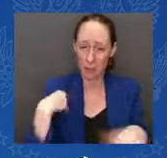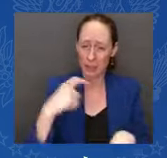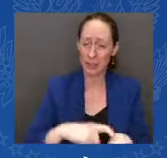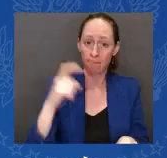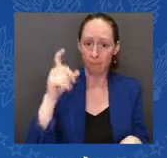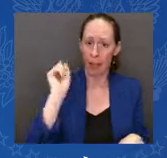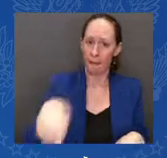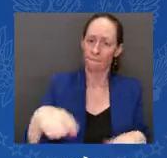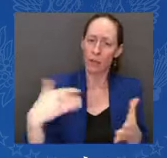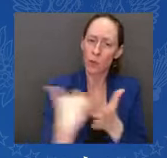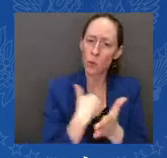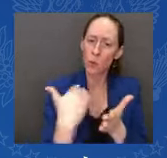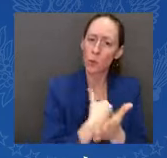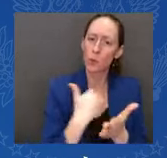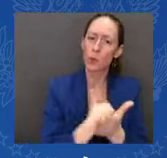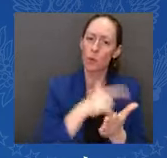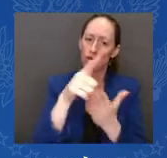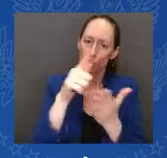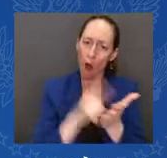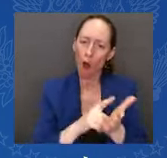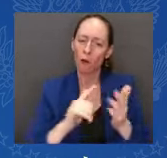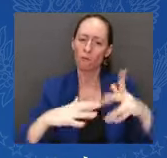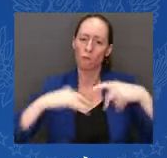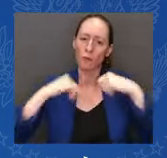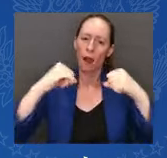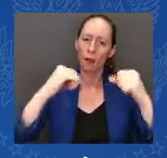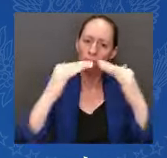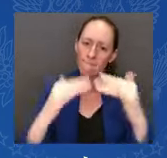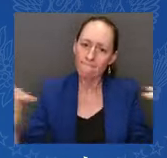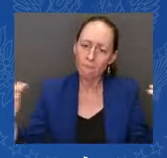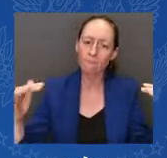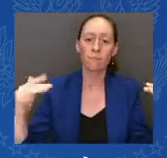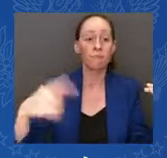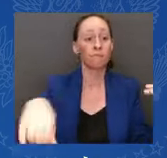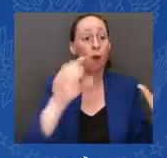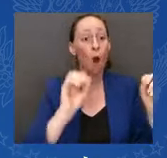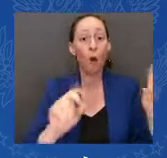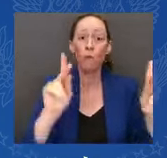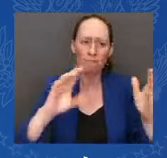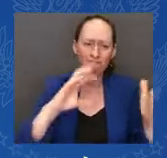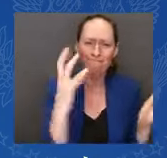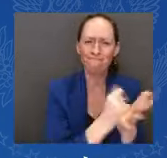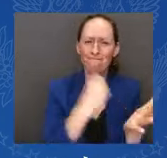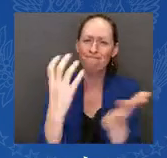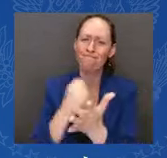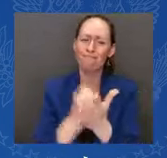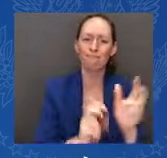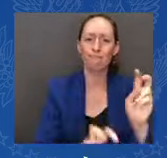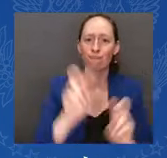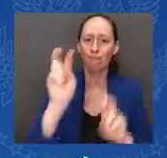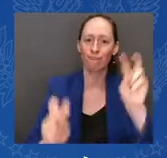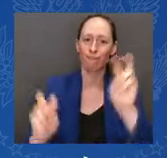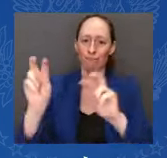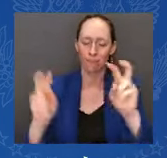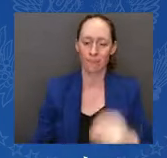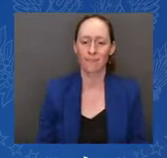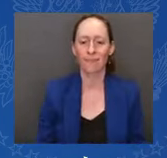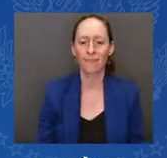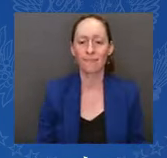opportunity. So today I want to offer some guidance to our nation's colleges as they review their admission systems after today's